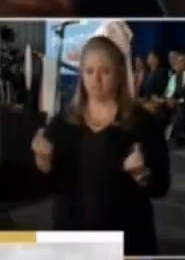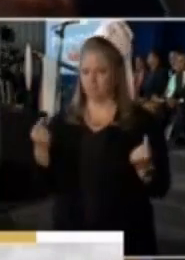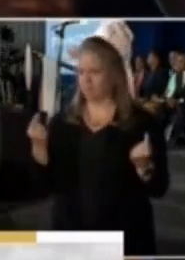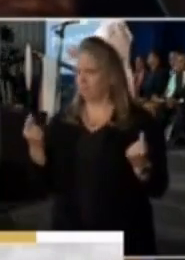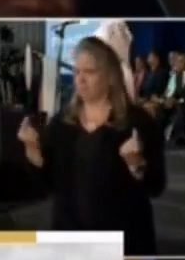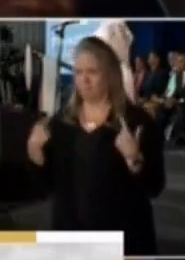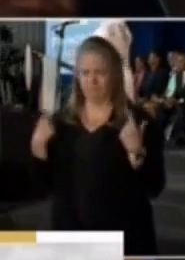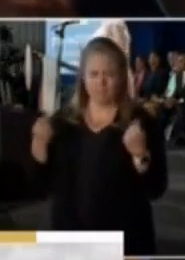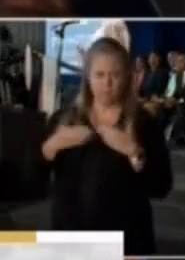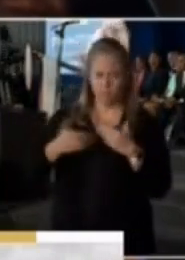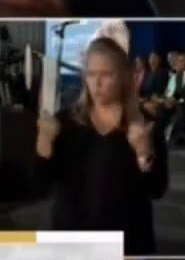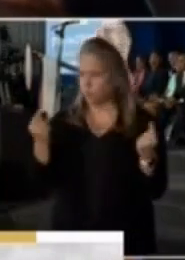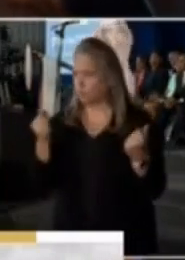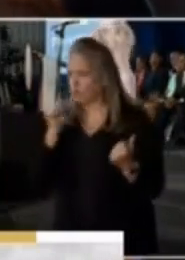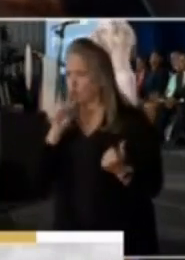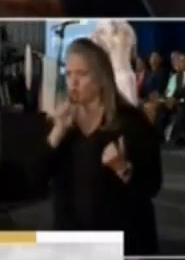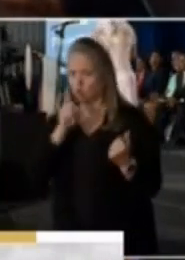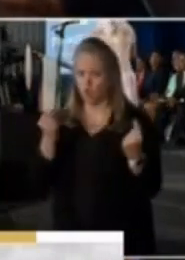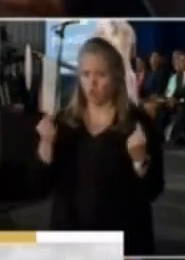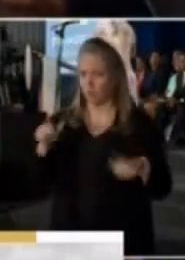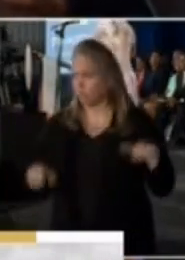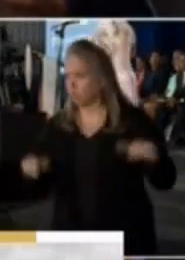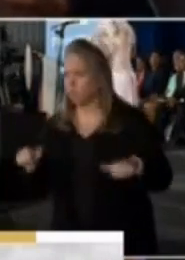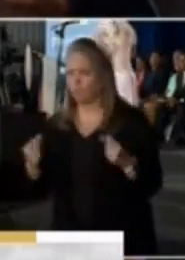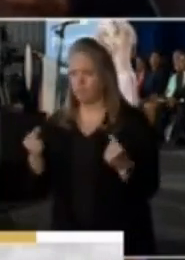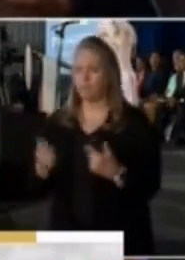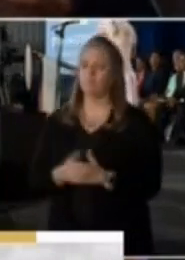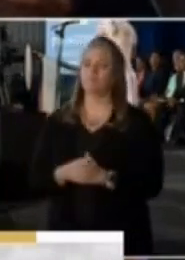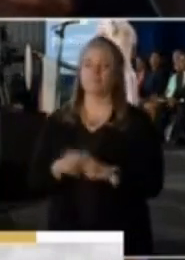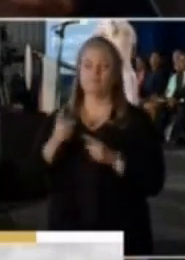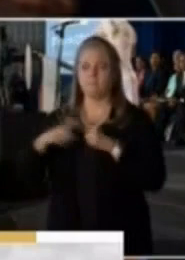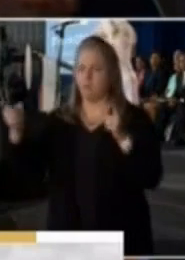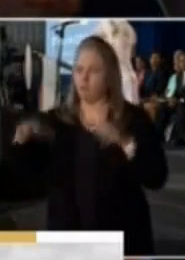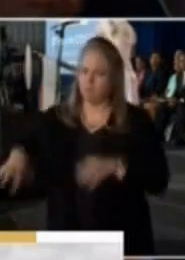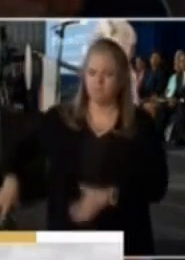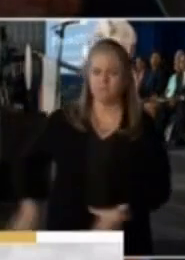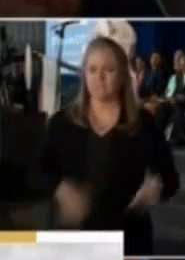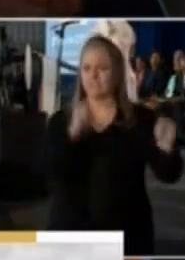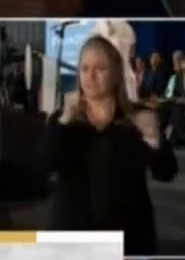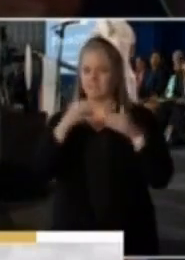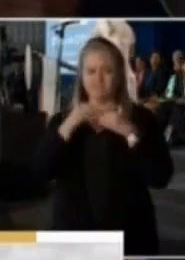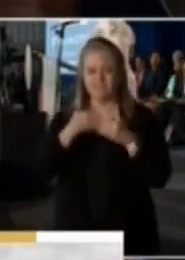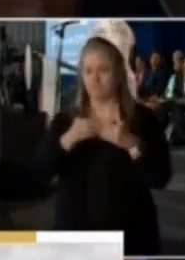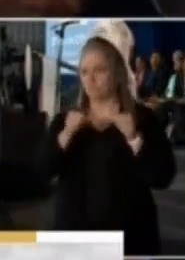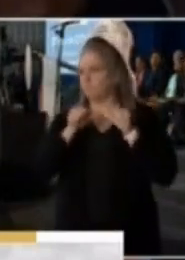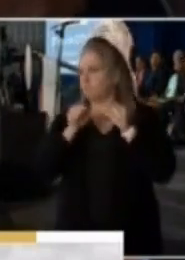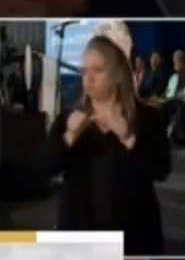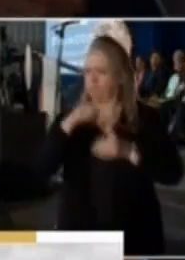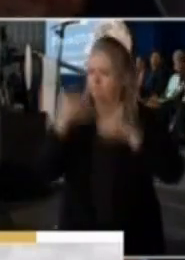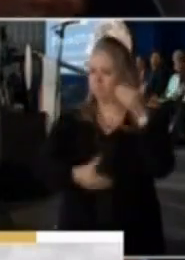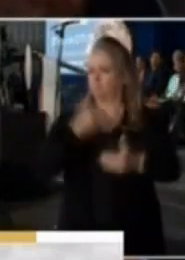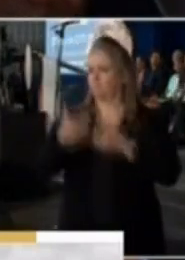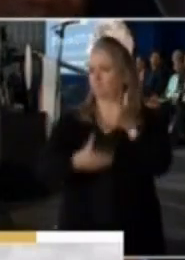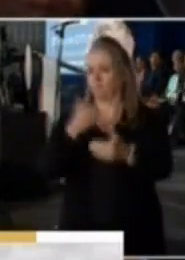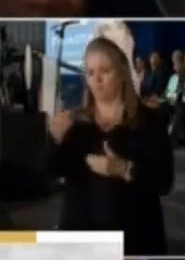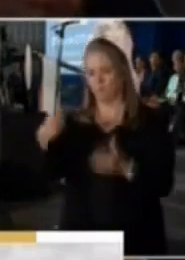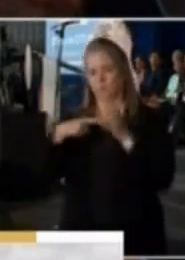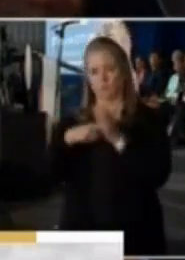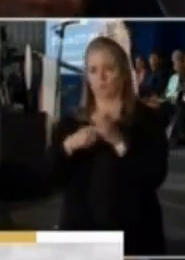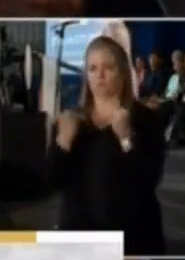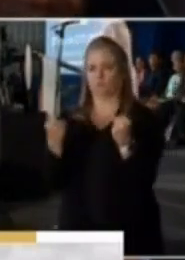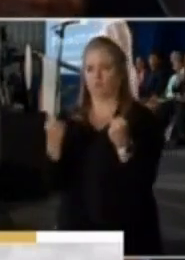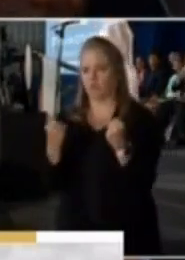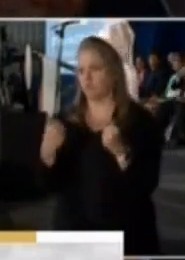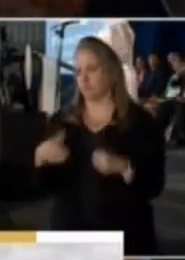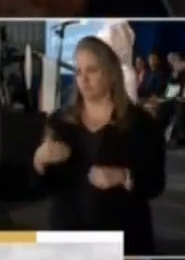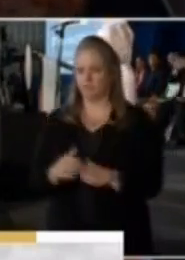happening. And your leadership, your style really came through during that time. And I want to thank you, Mr. Mayor, because